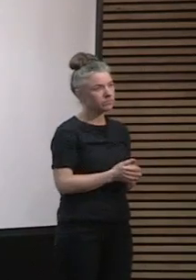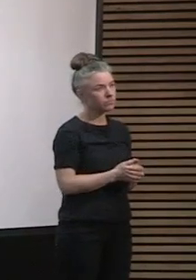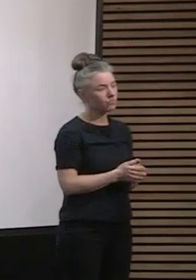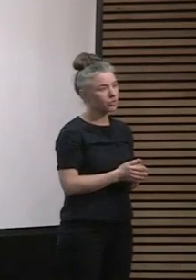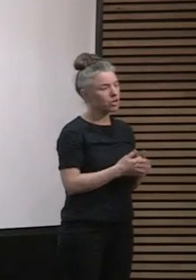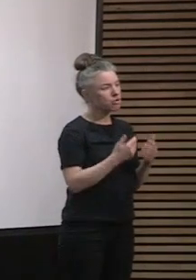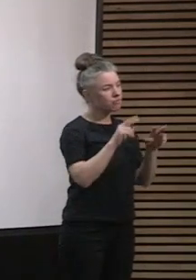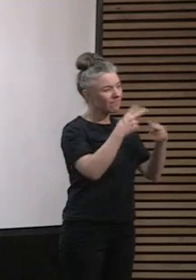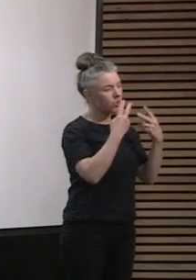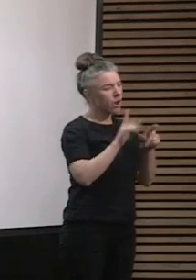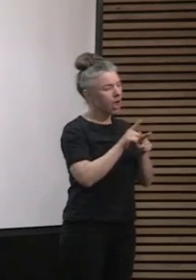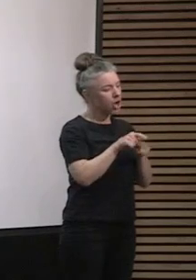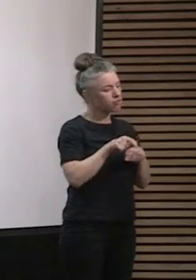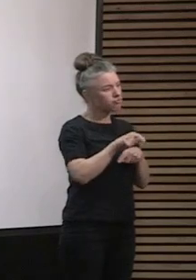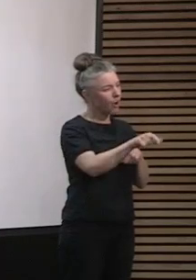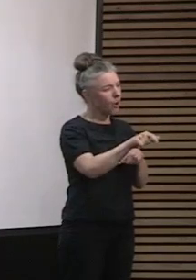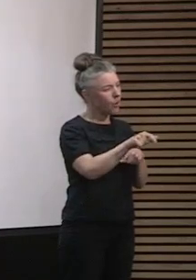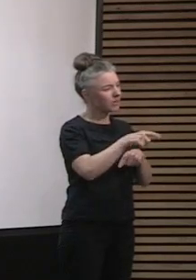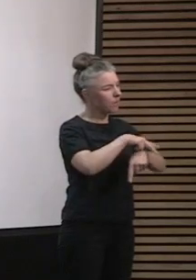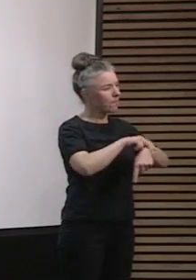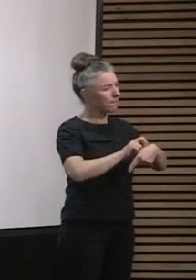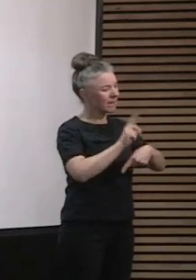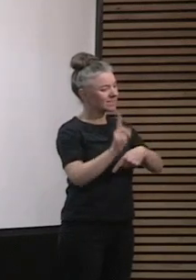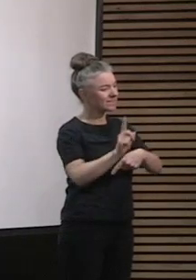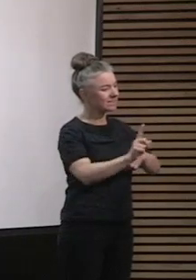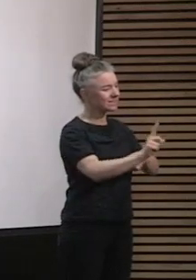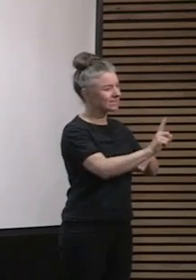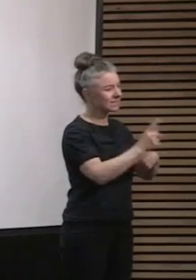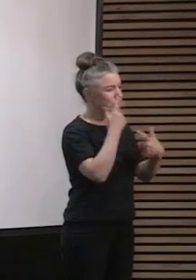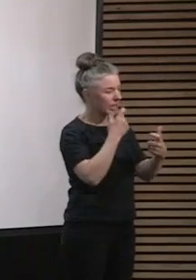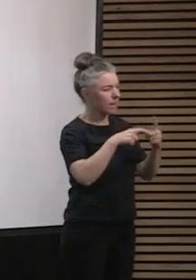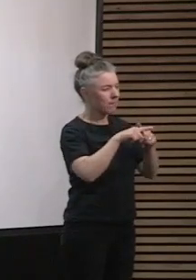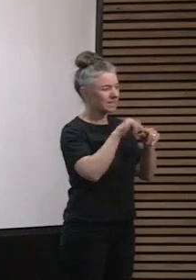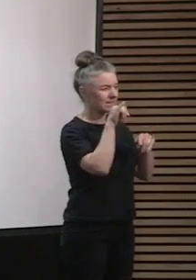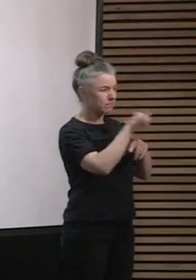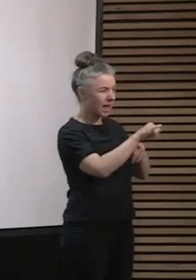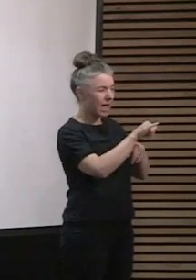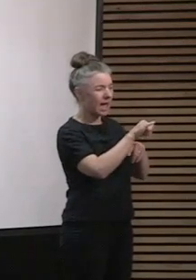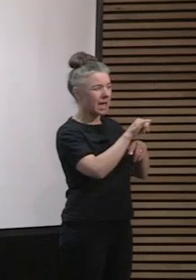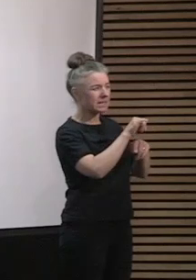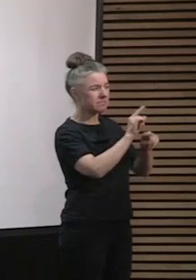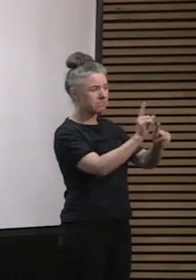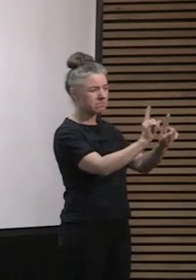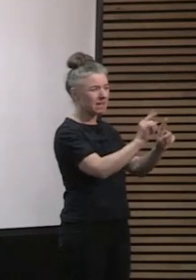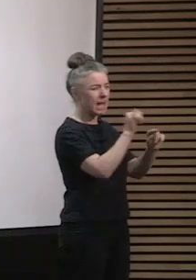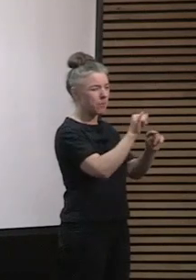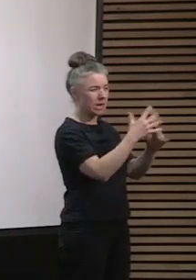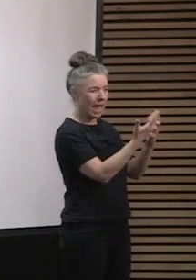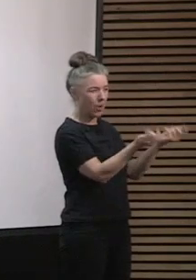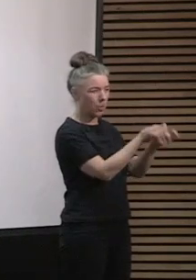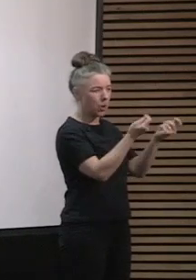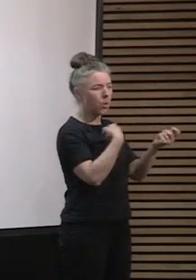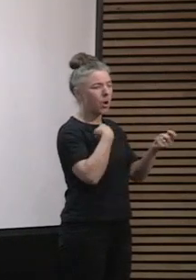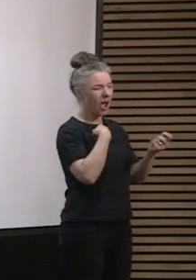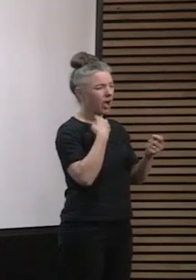our road checks, and we'll also have a look at the way aviation is working. I'm picking up on some of the anecdote that we're hearing, so we will reflect on whether or not we